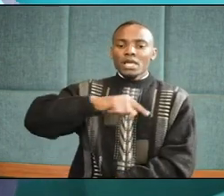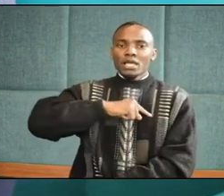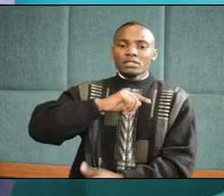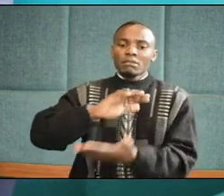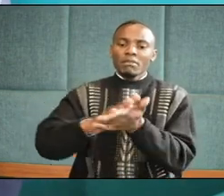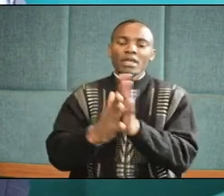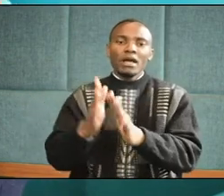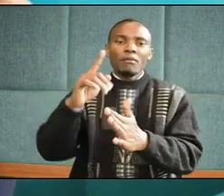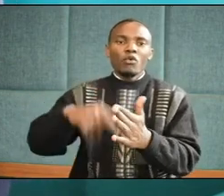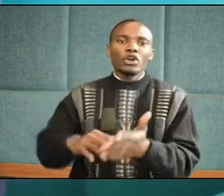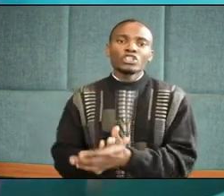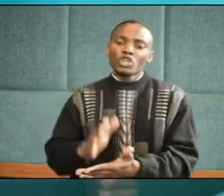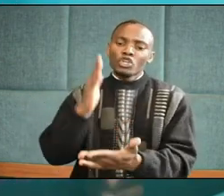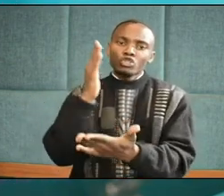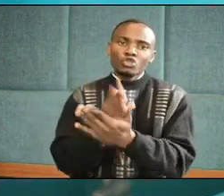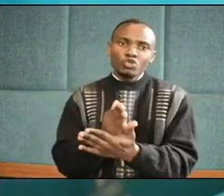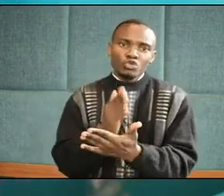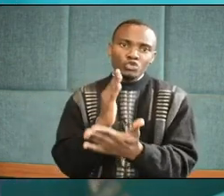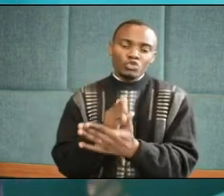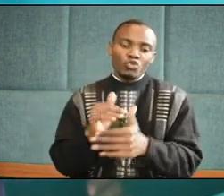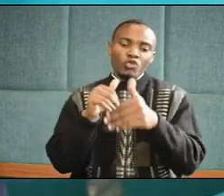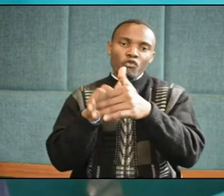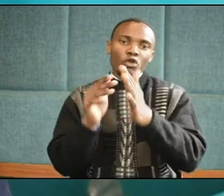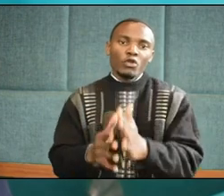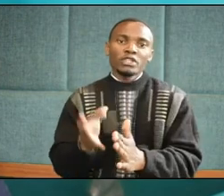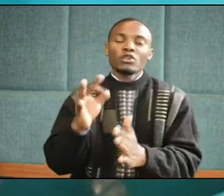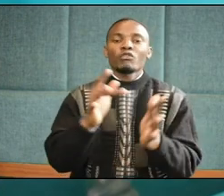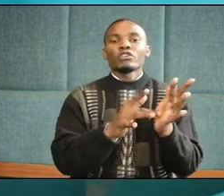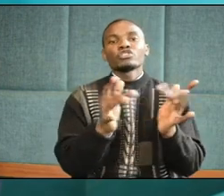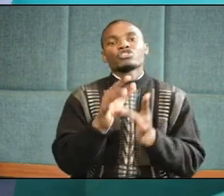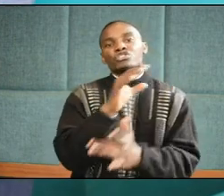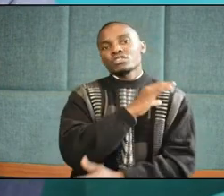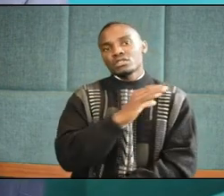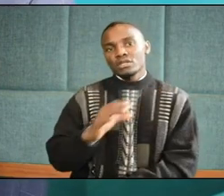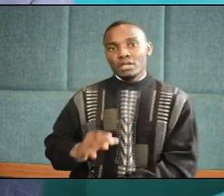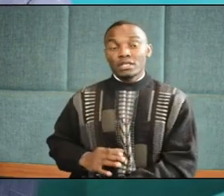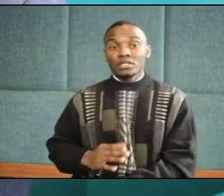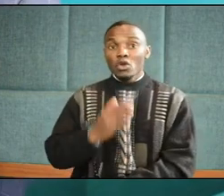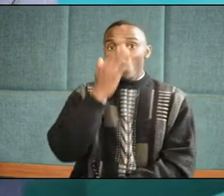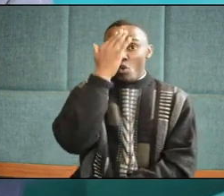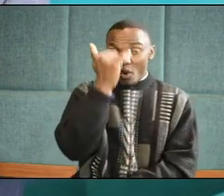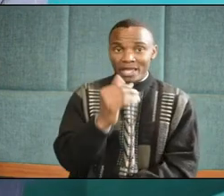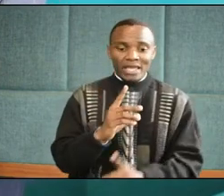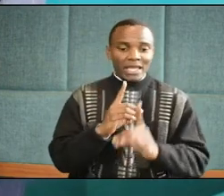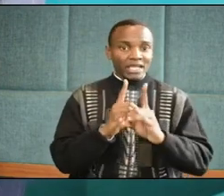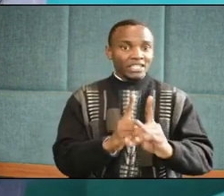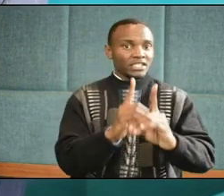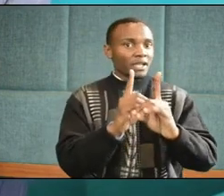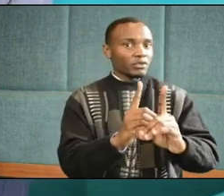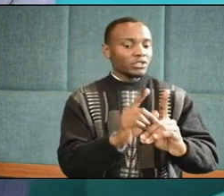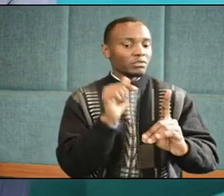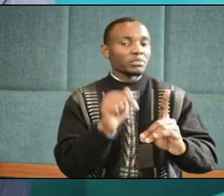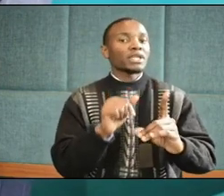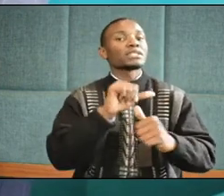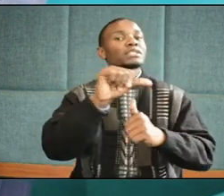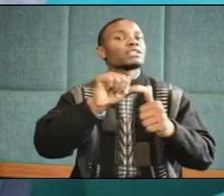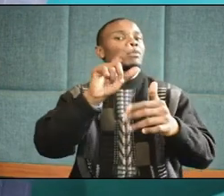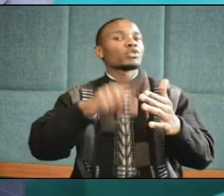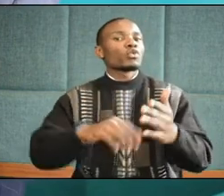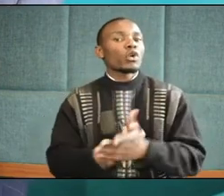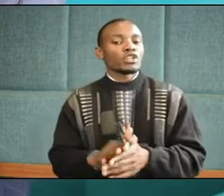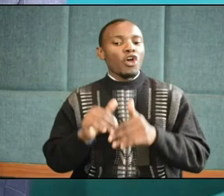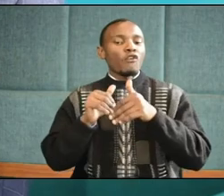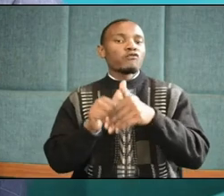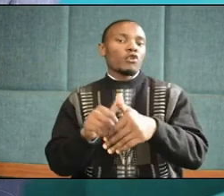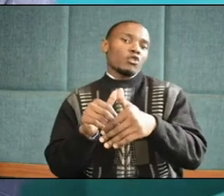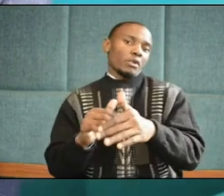true followers of Jesus Christ. Because discipleship is about